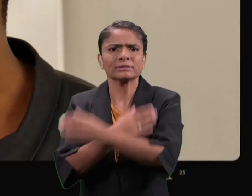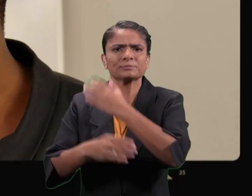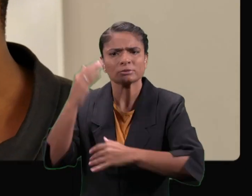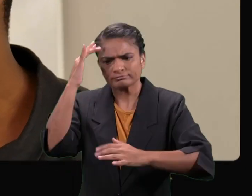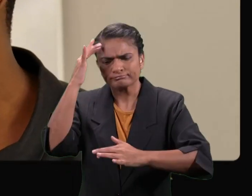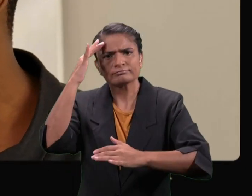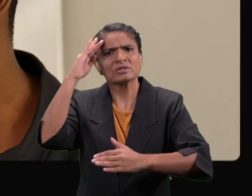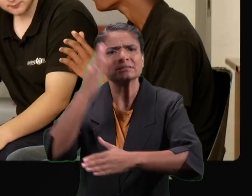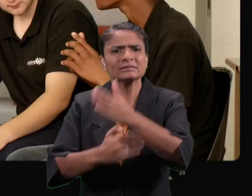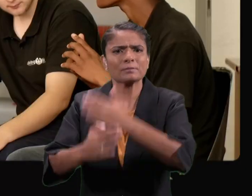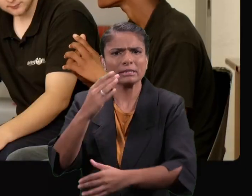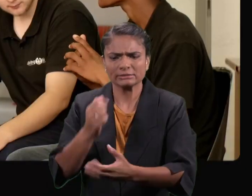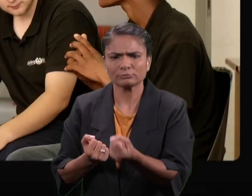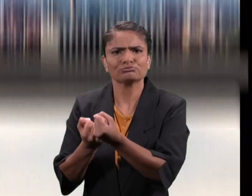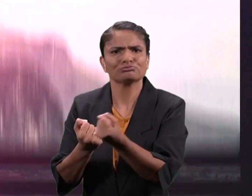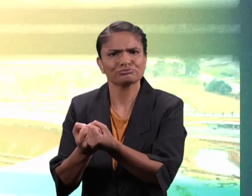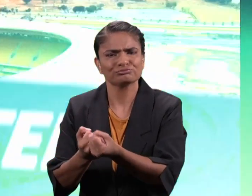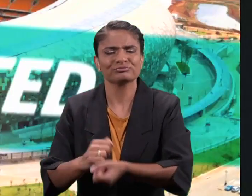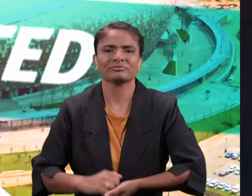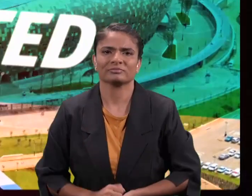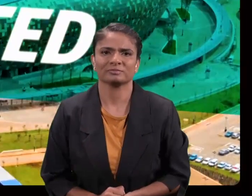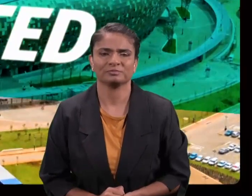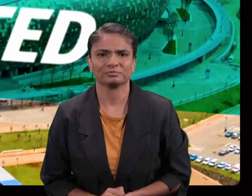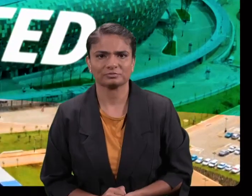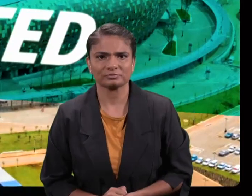neurodiversity and intellectual impairments.